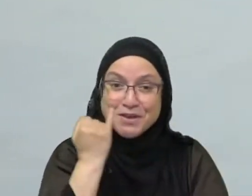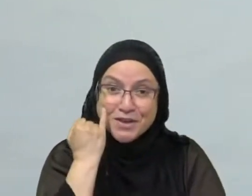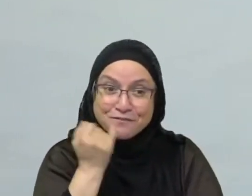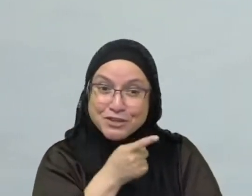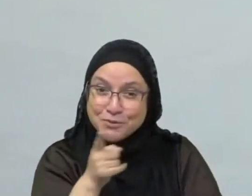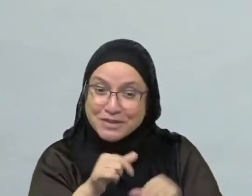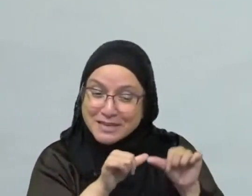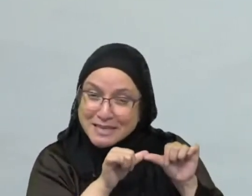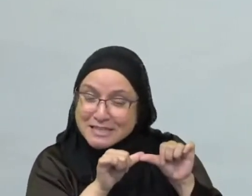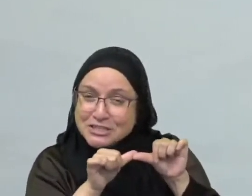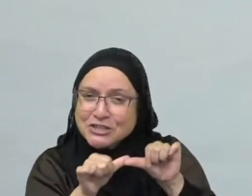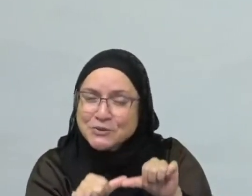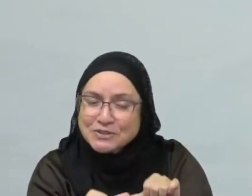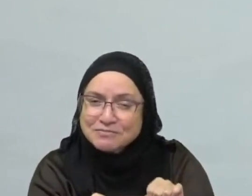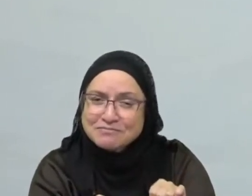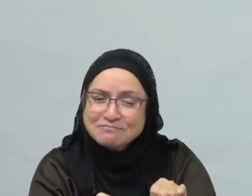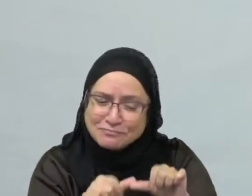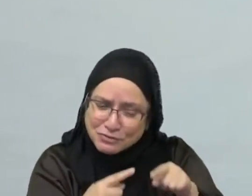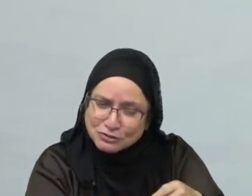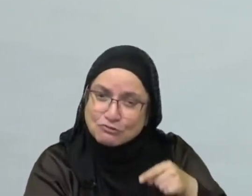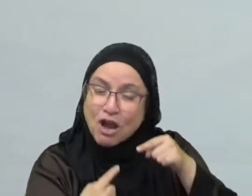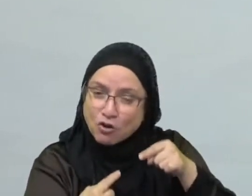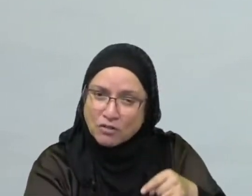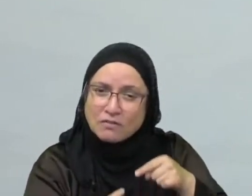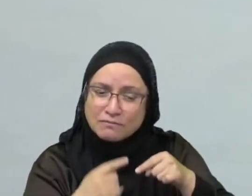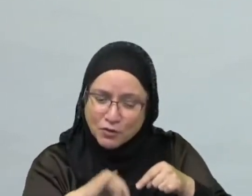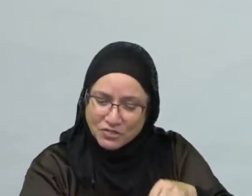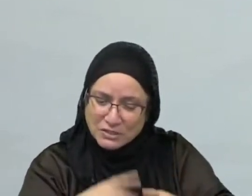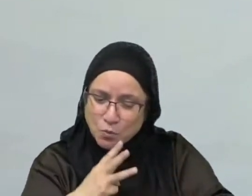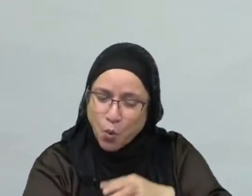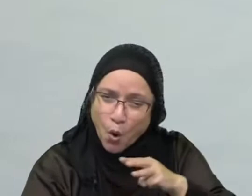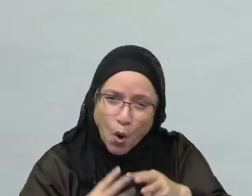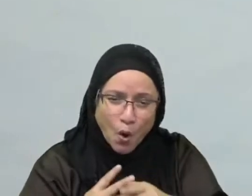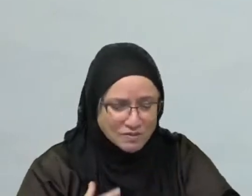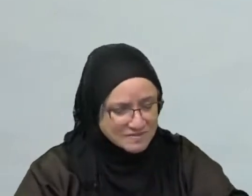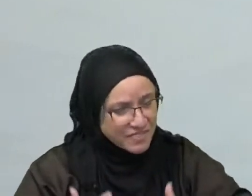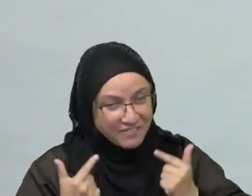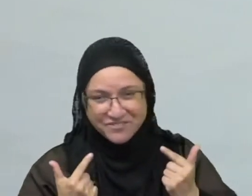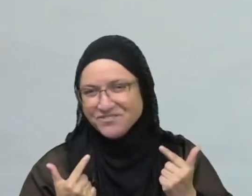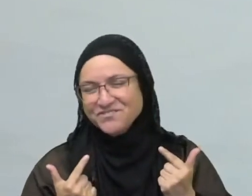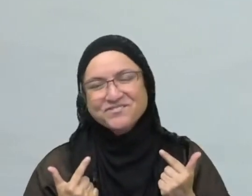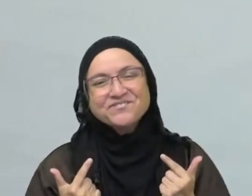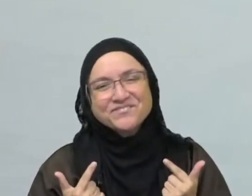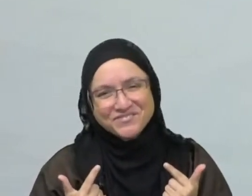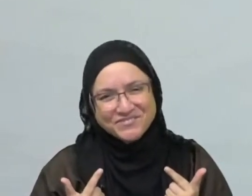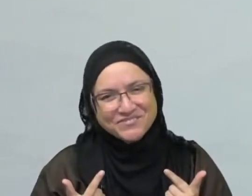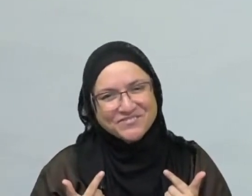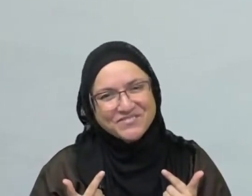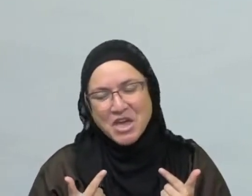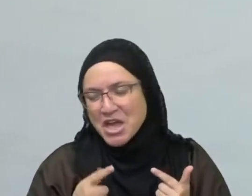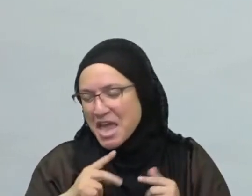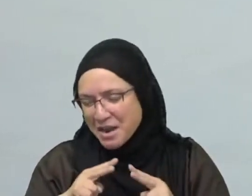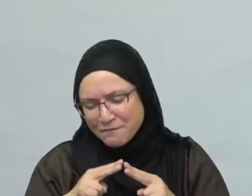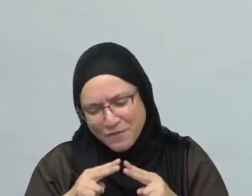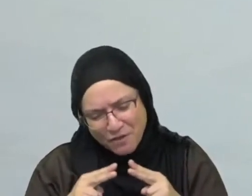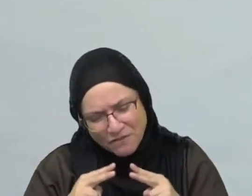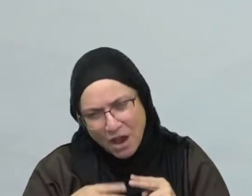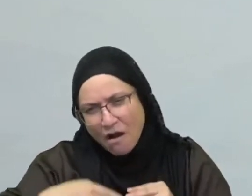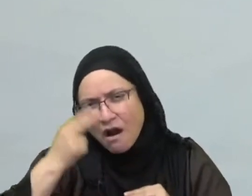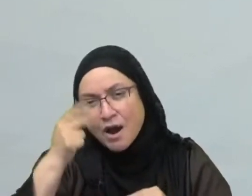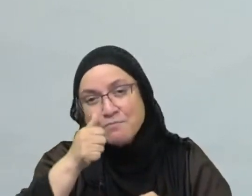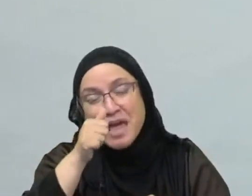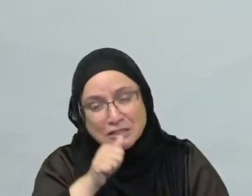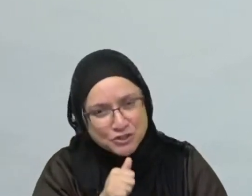gets put into perspective. Allah tells us in Surah Al-Ghashiyah, when he's talking about the people as they enter into